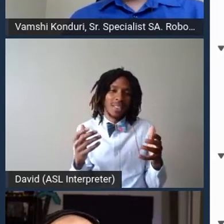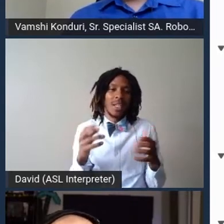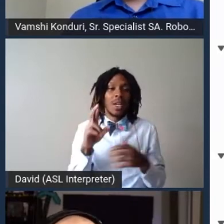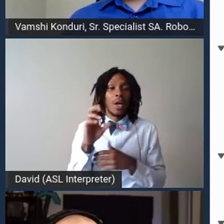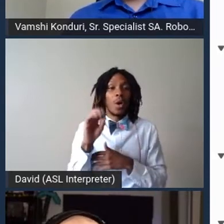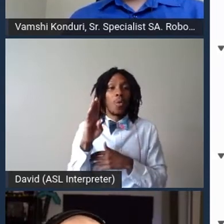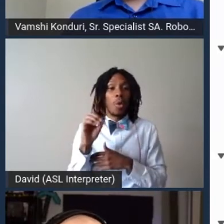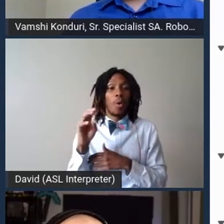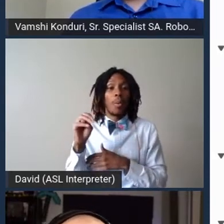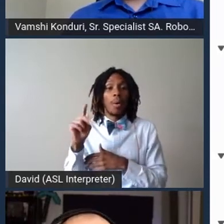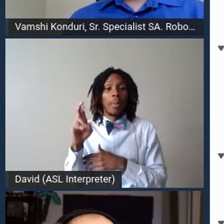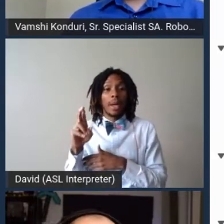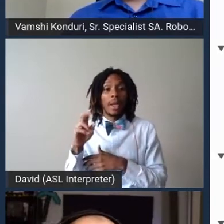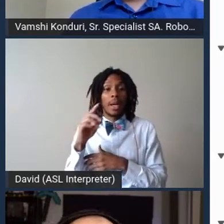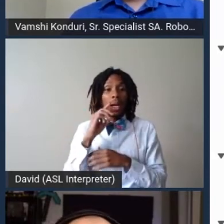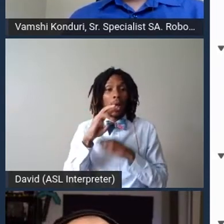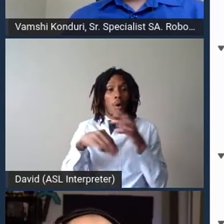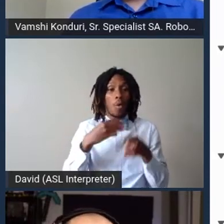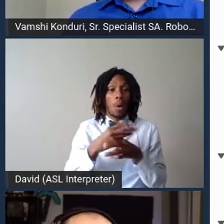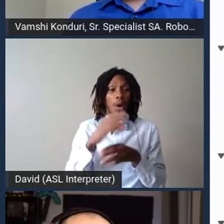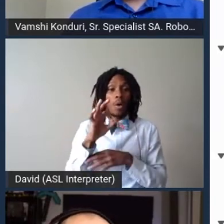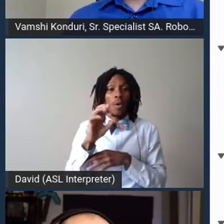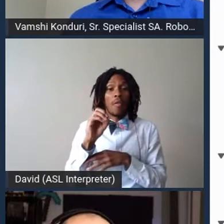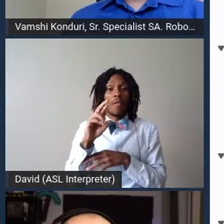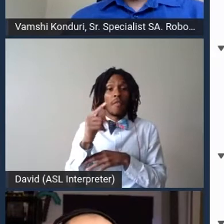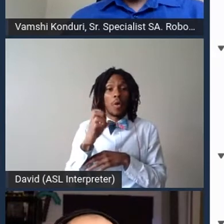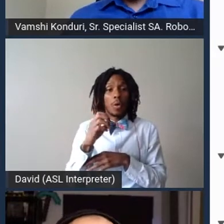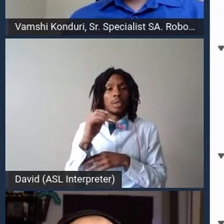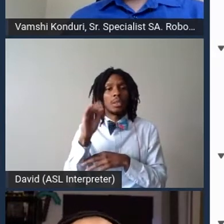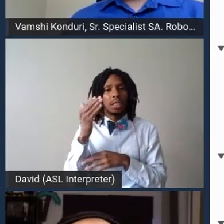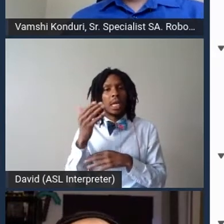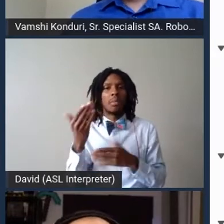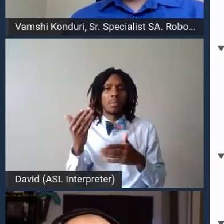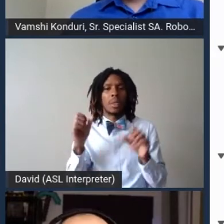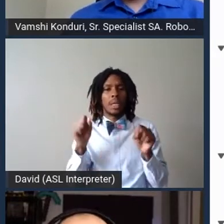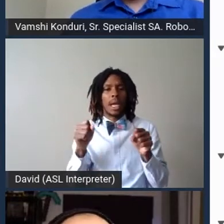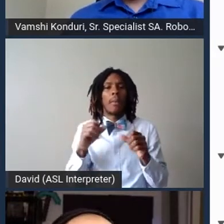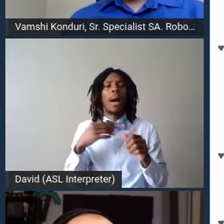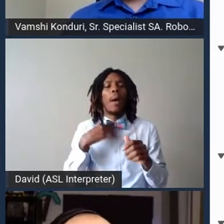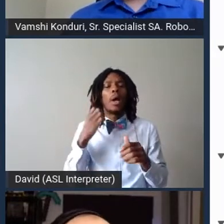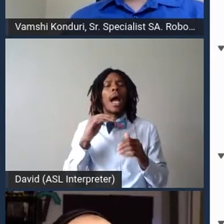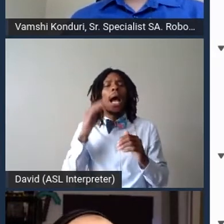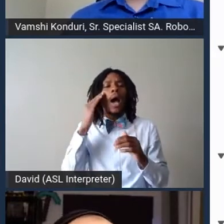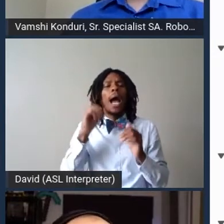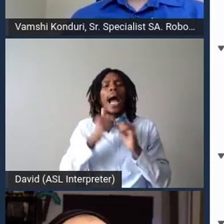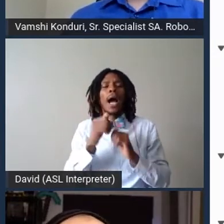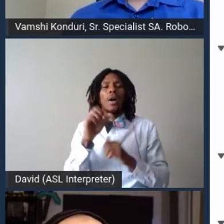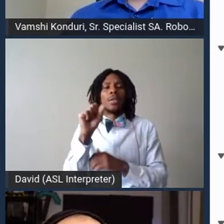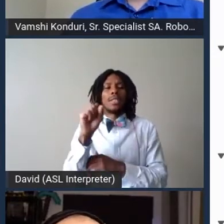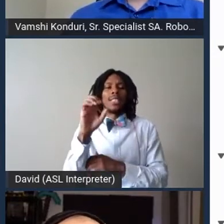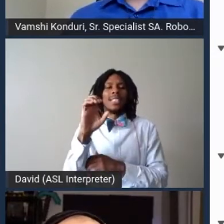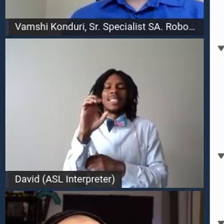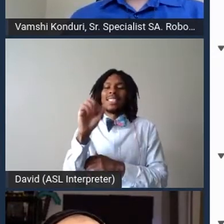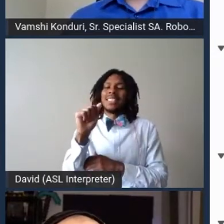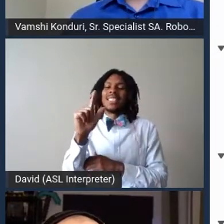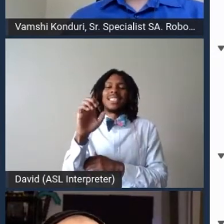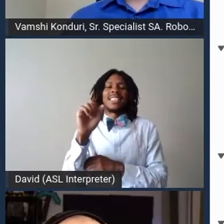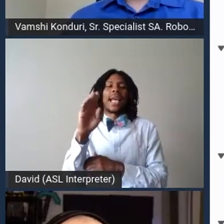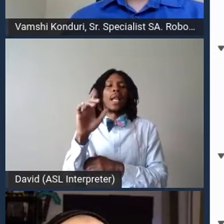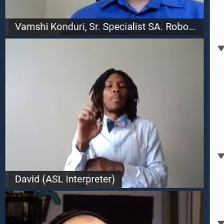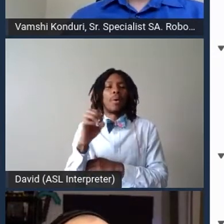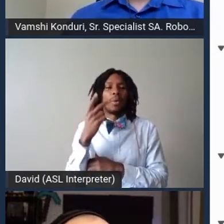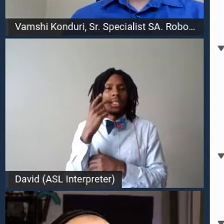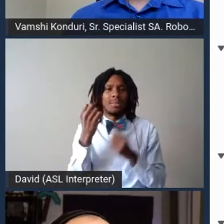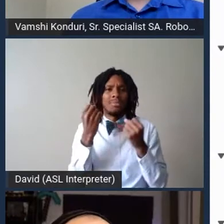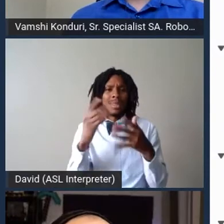RoboMaker and WorldForge seems to be scalable. How scalable? What are we talking about here? We've seen 10 things